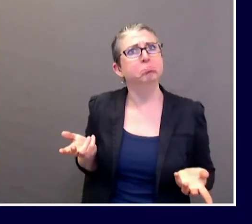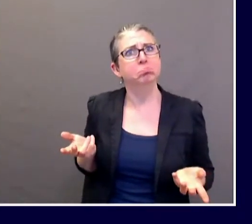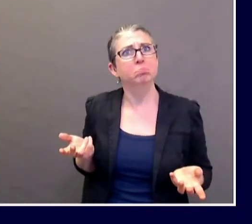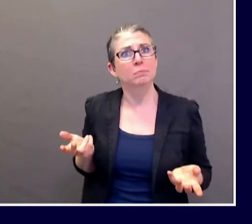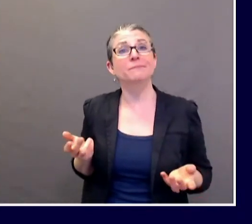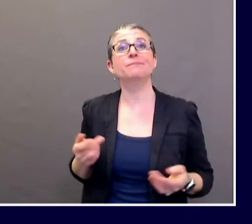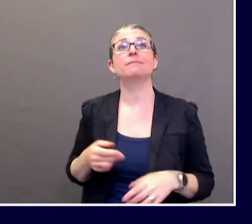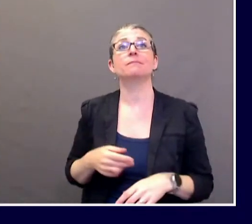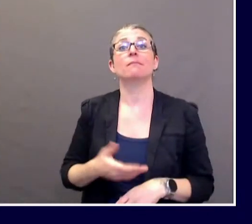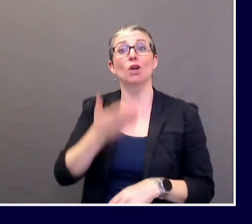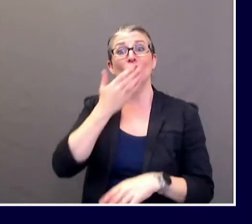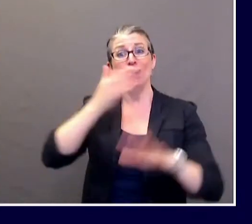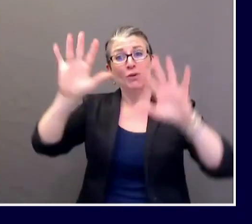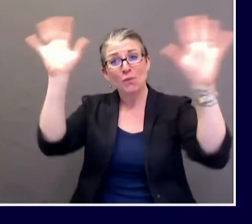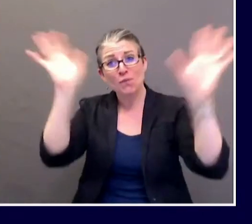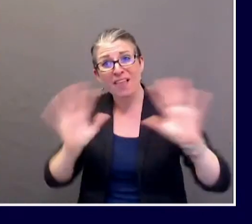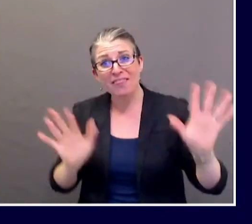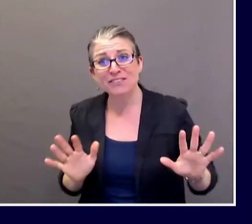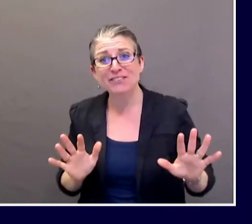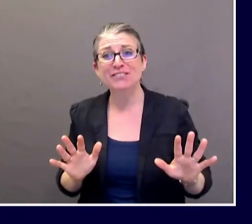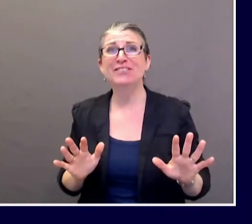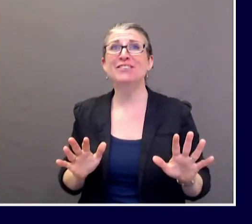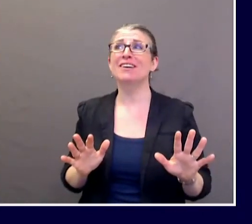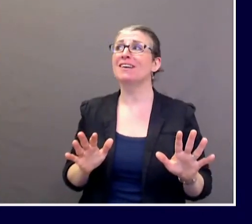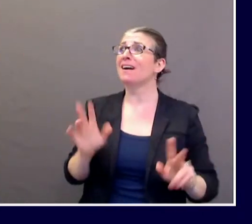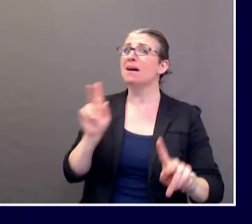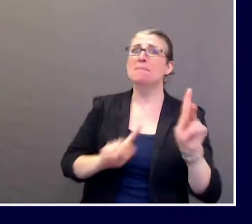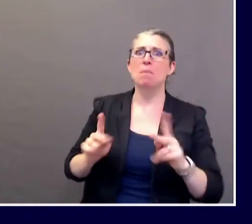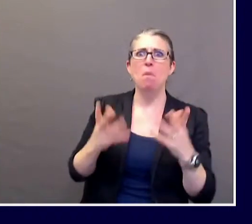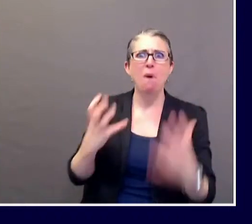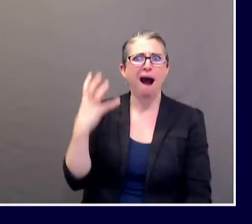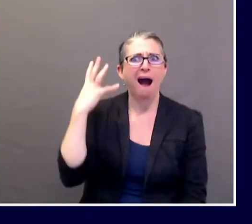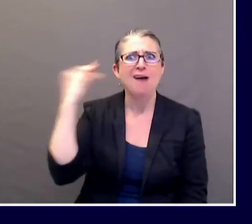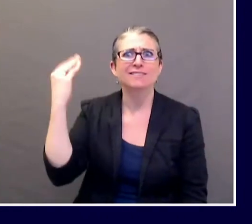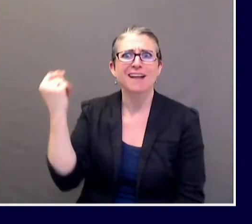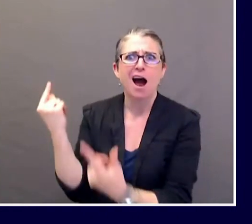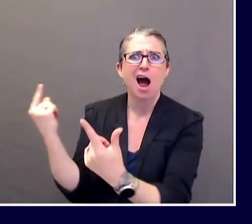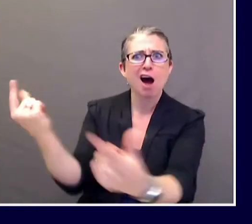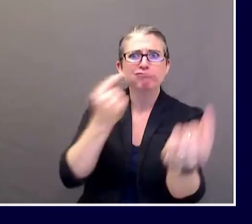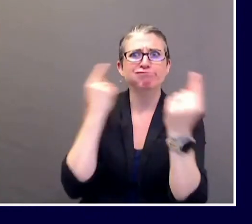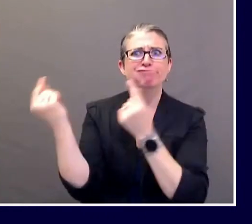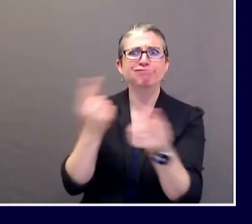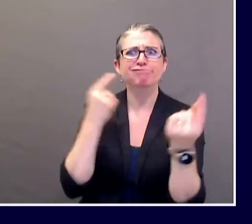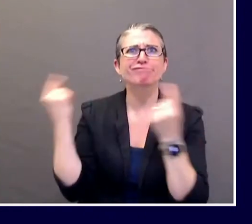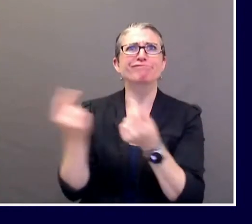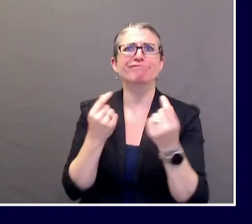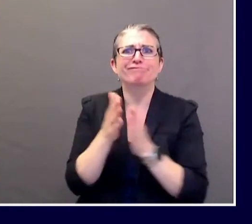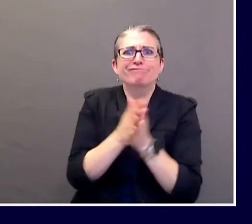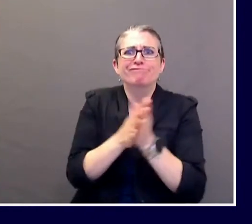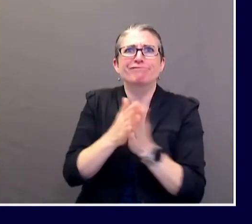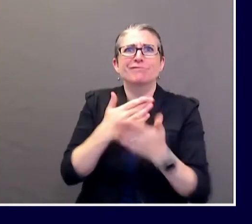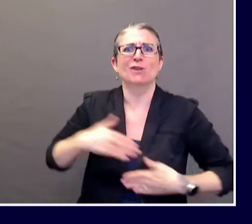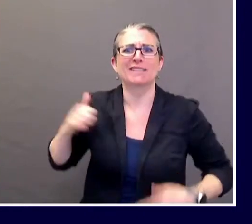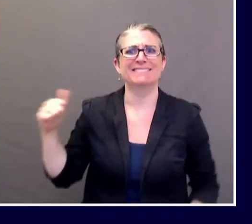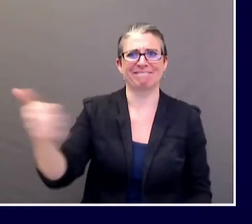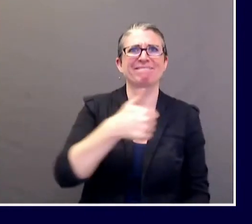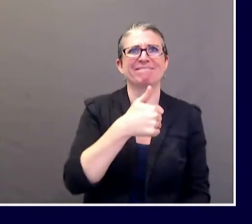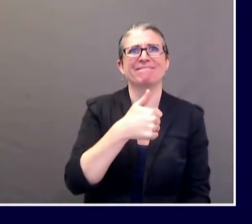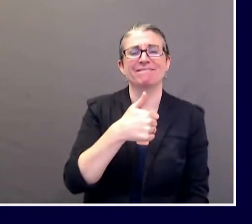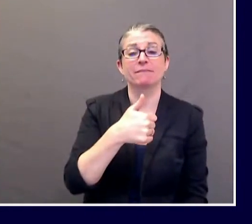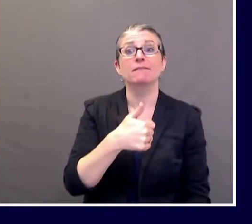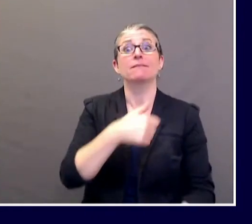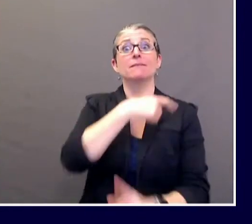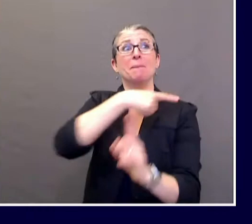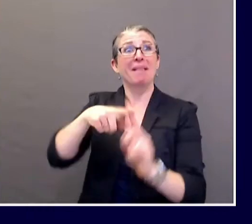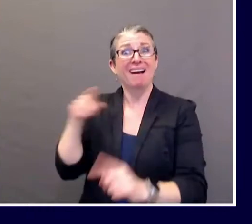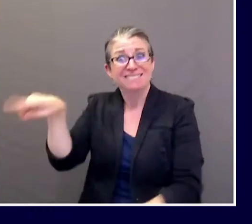have people have the same activities outdoors versus indoors, when you add on top of that the fact that more people are vaccinated